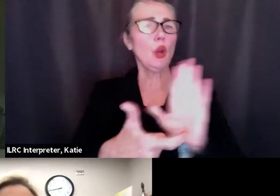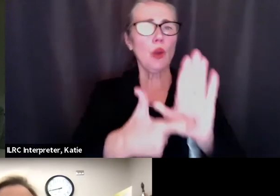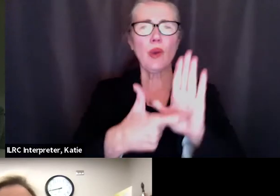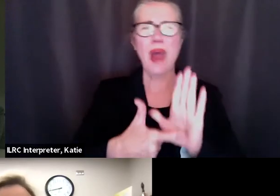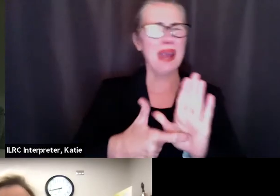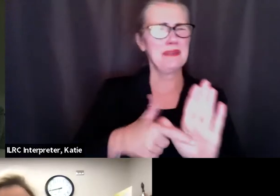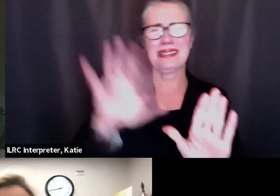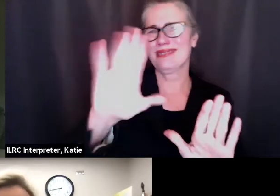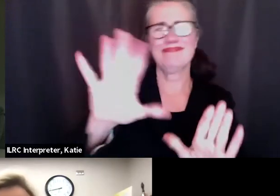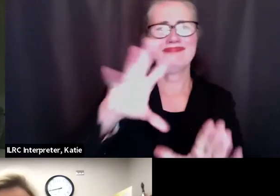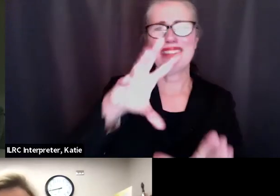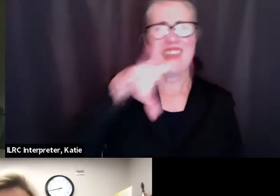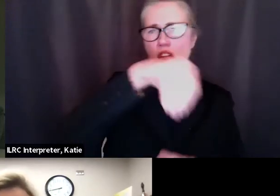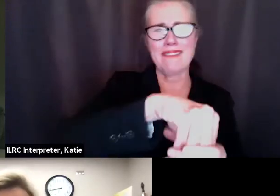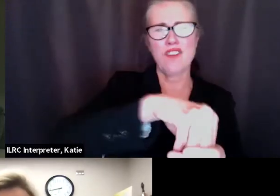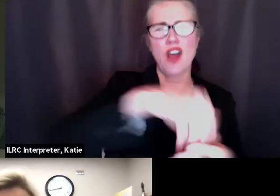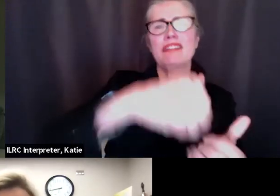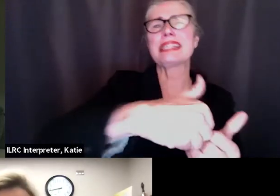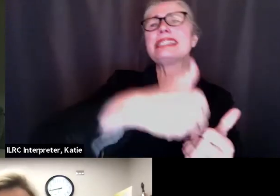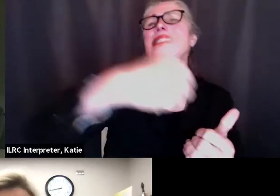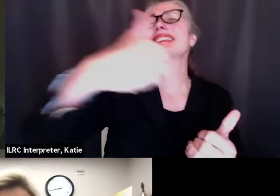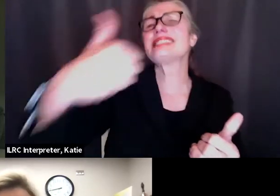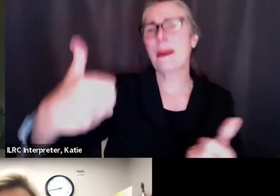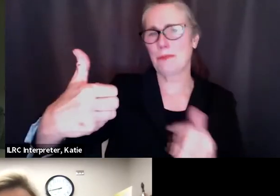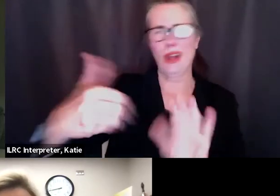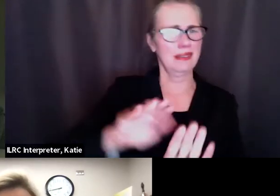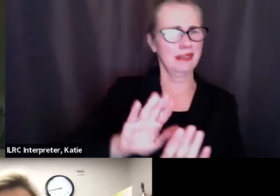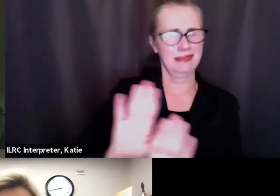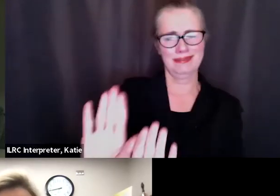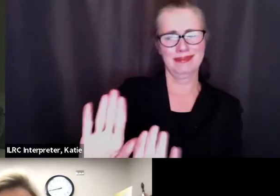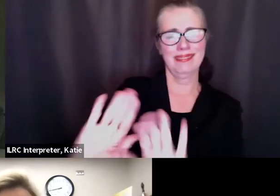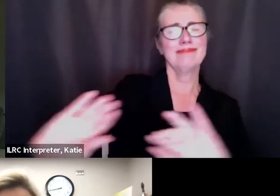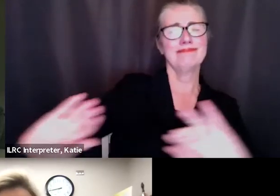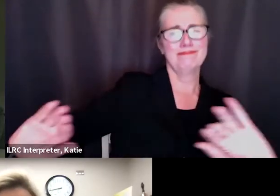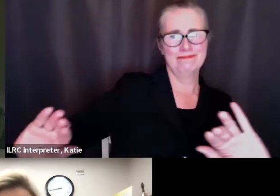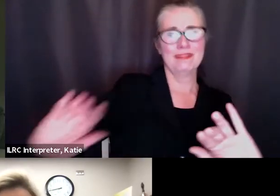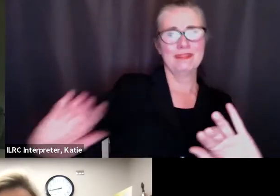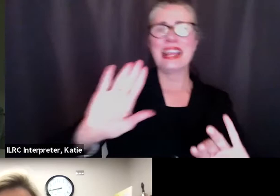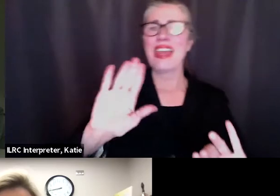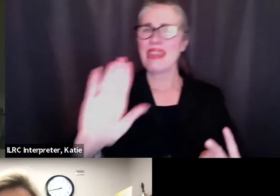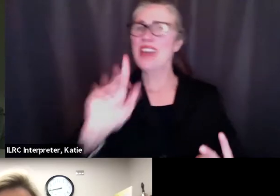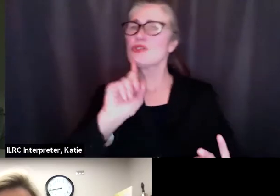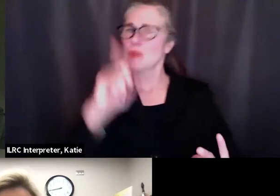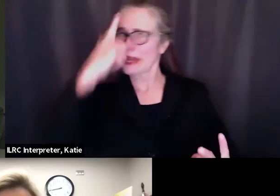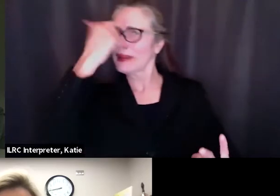have rather it's entirely a matter for the board's discretion